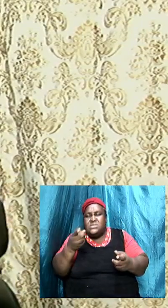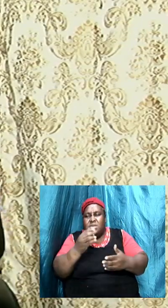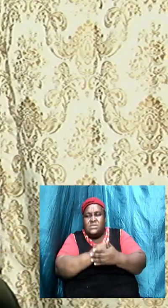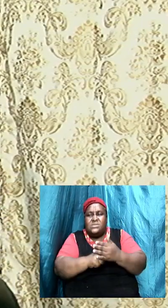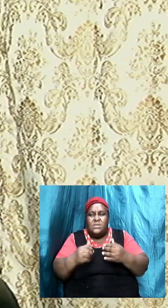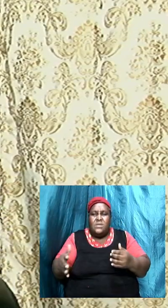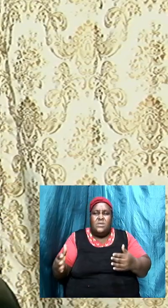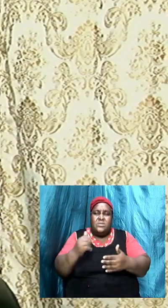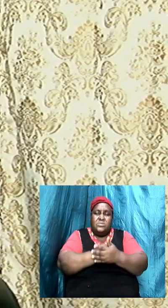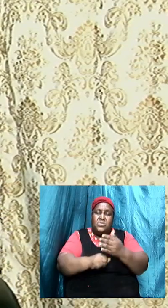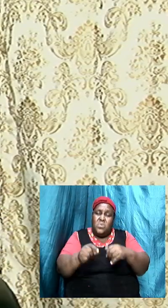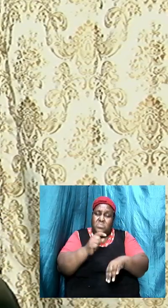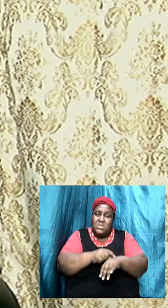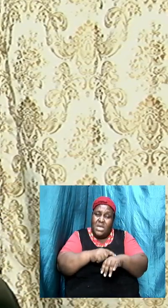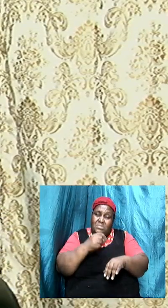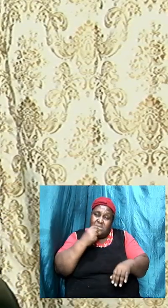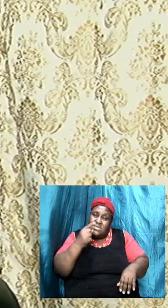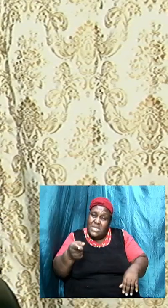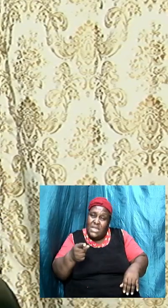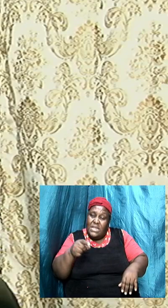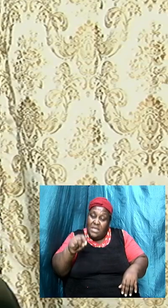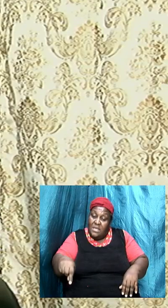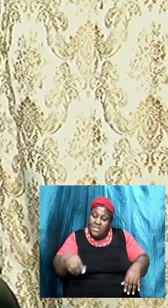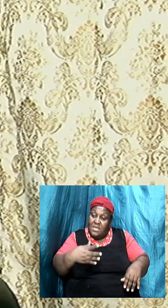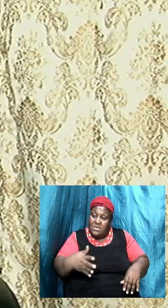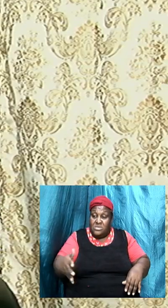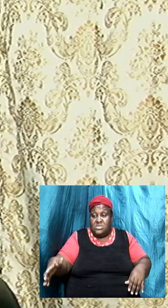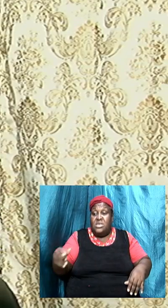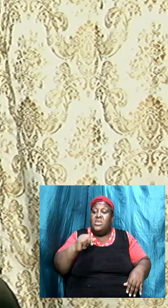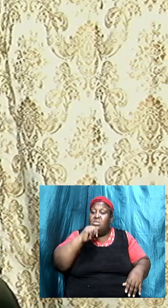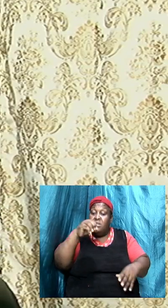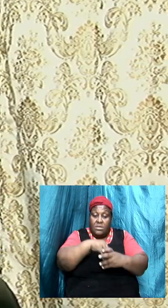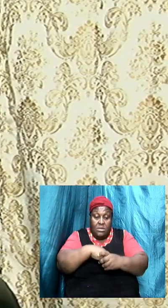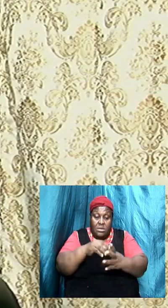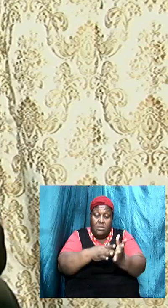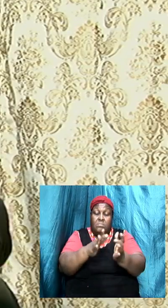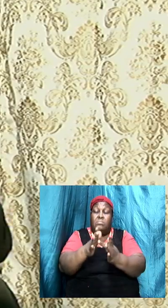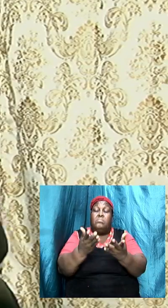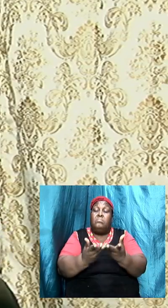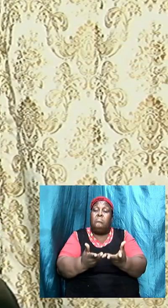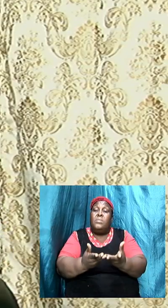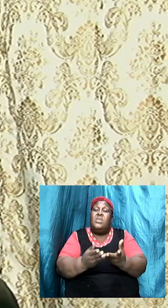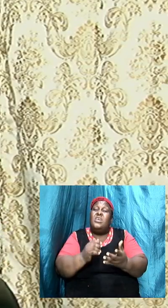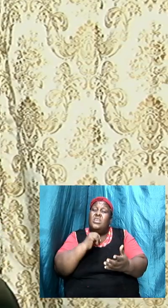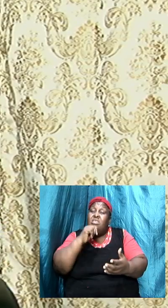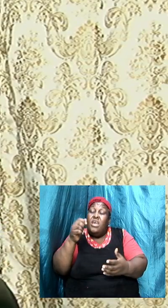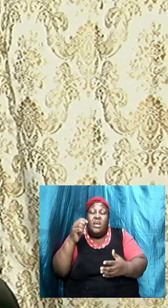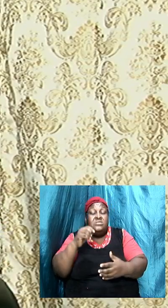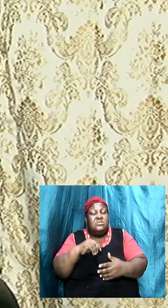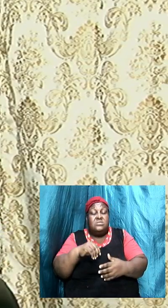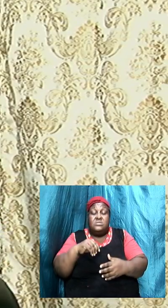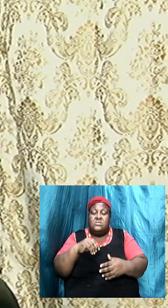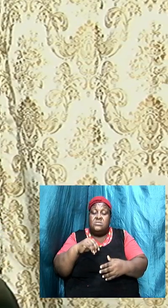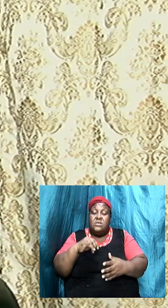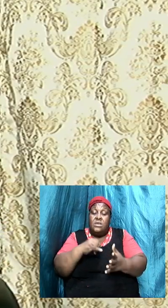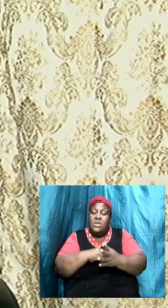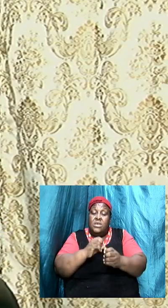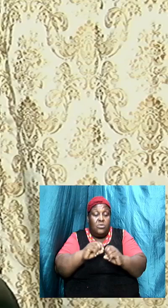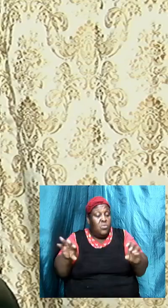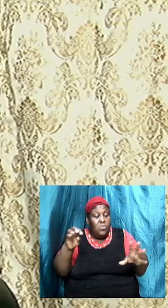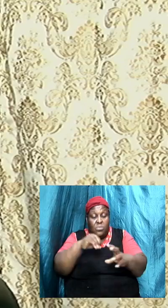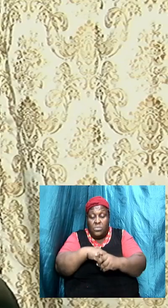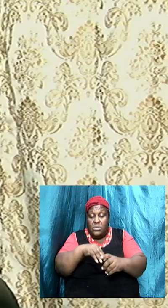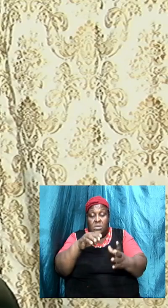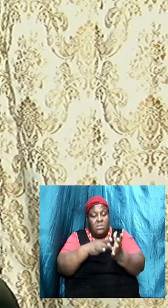you know, we are saying that, look here, this thing is not in the Bible. But not because it is not in the Bible means that